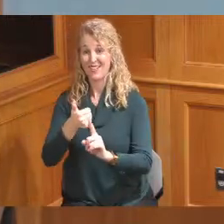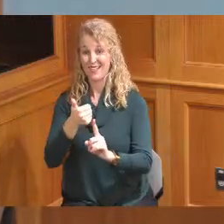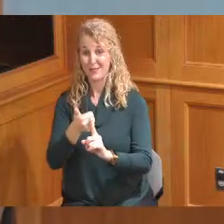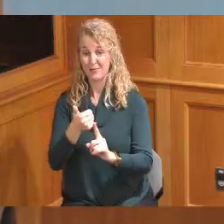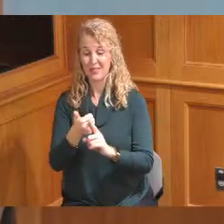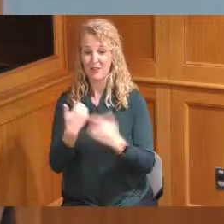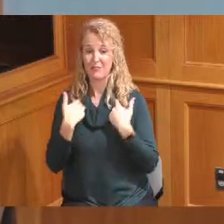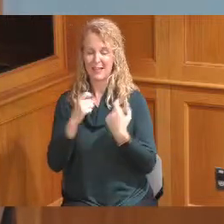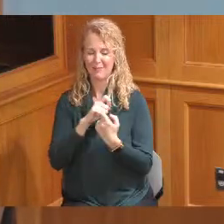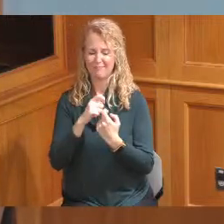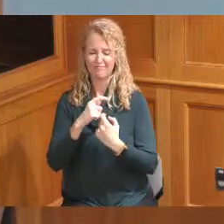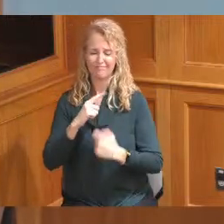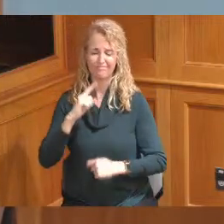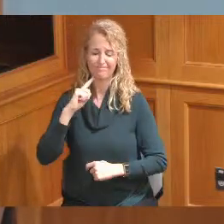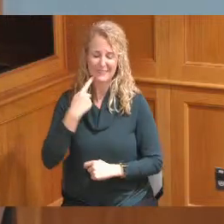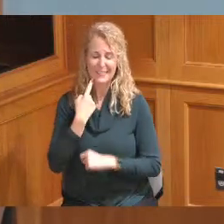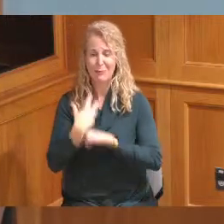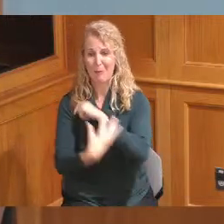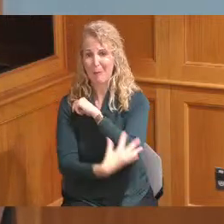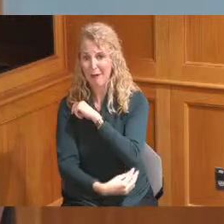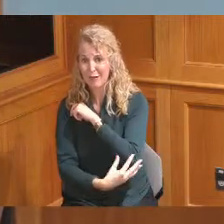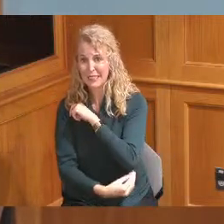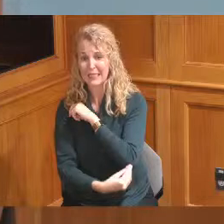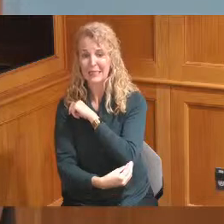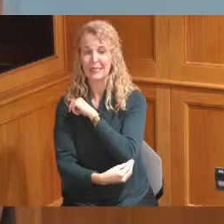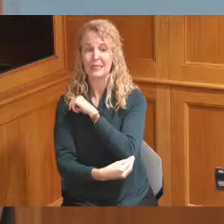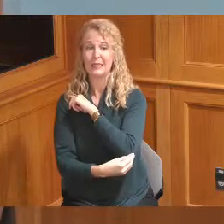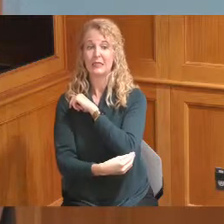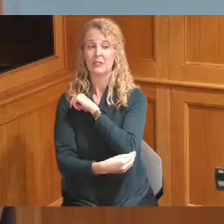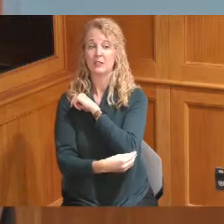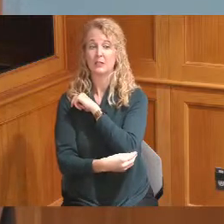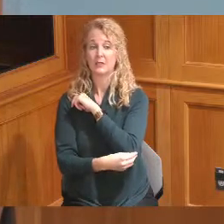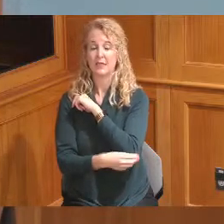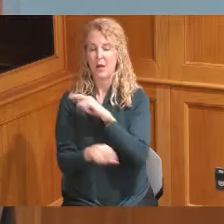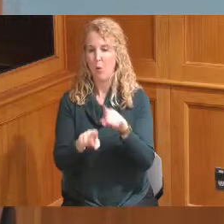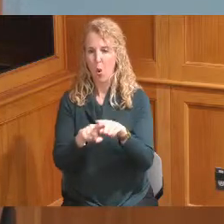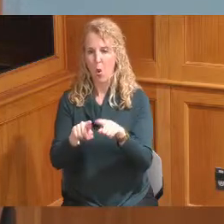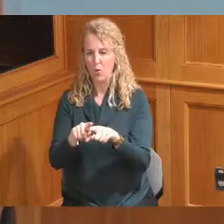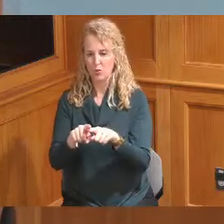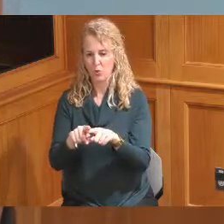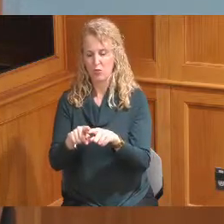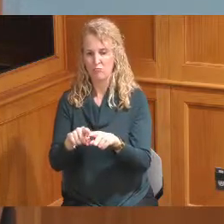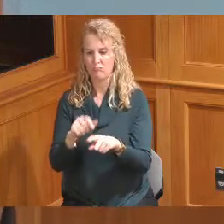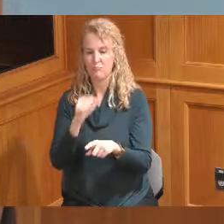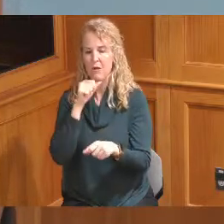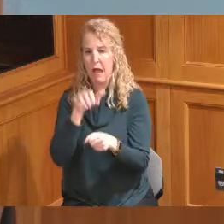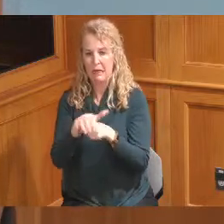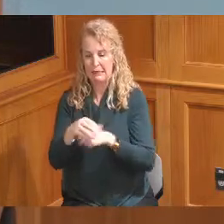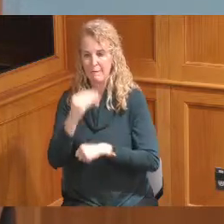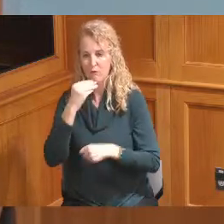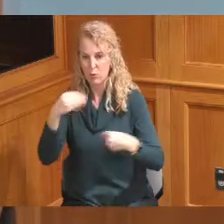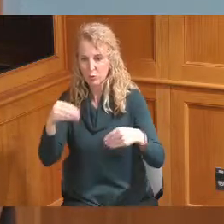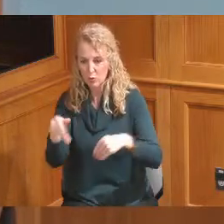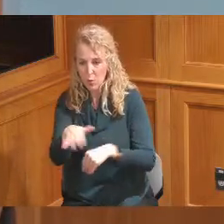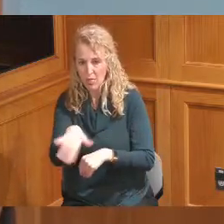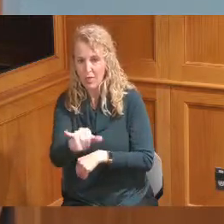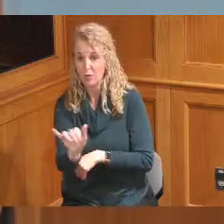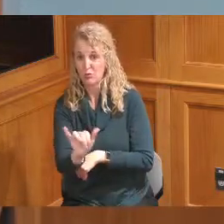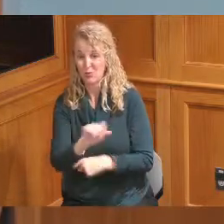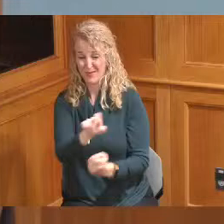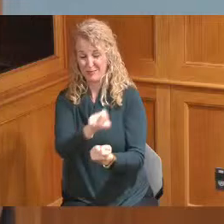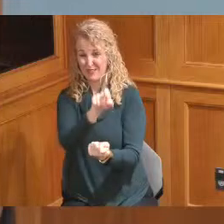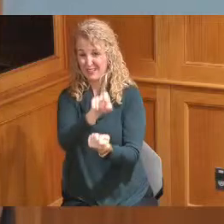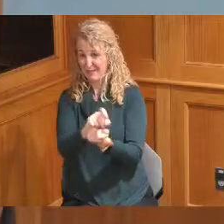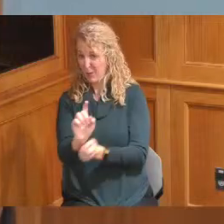of poverty within what are primarily prosperous, resource-rich areas of Hamilton County. And we're talking